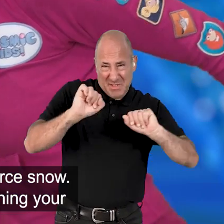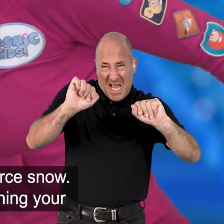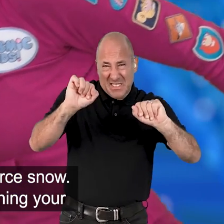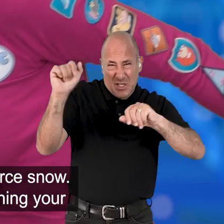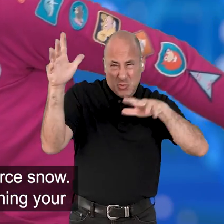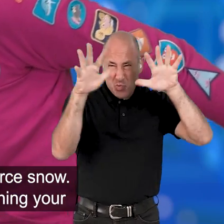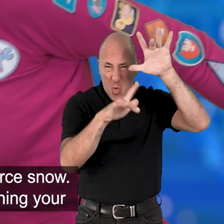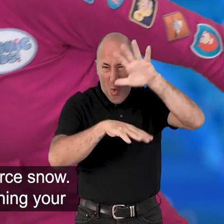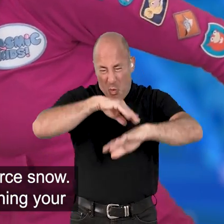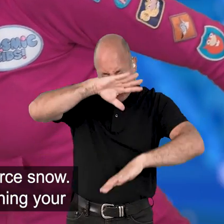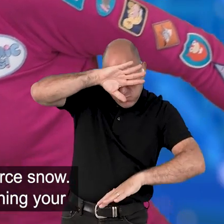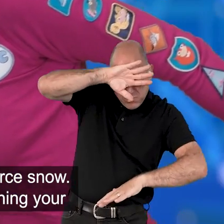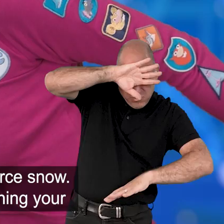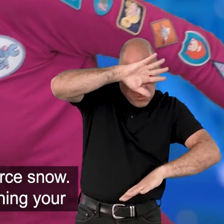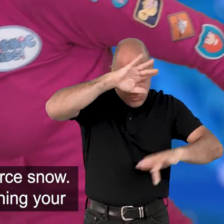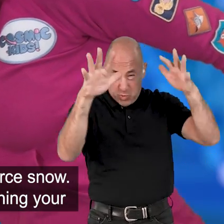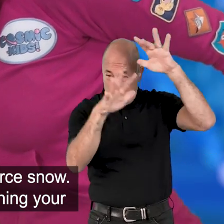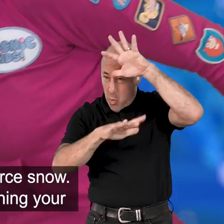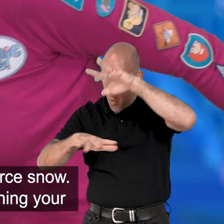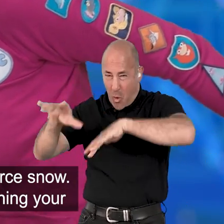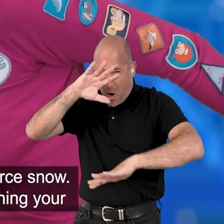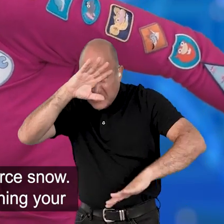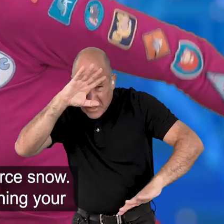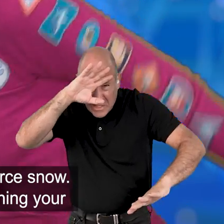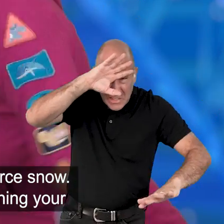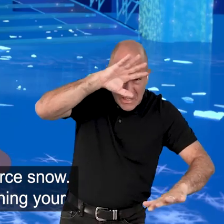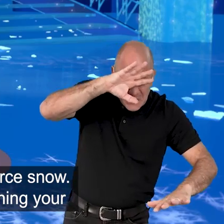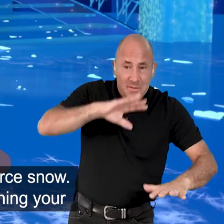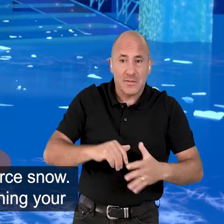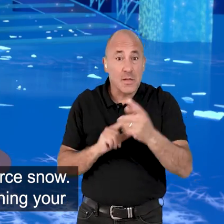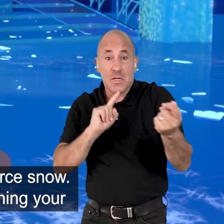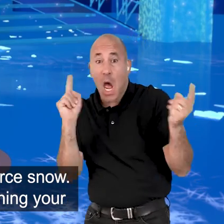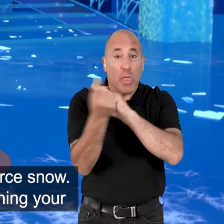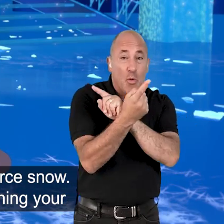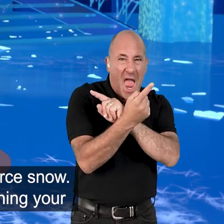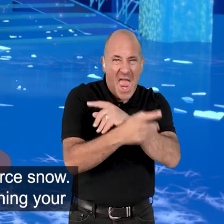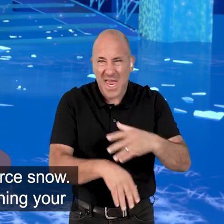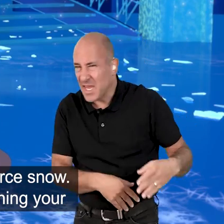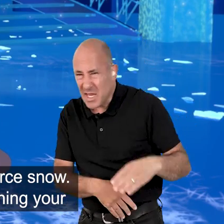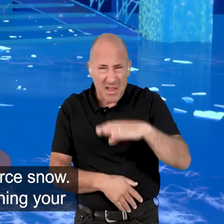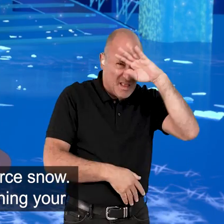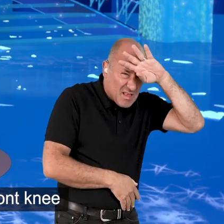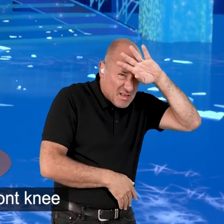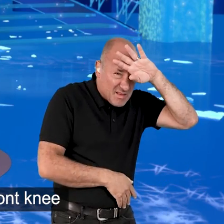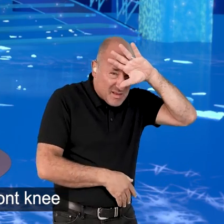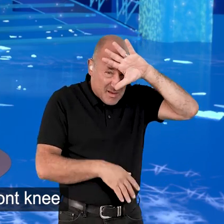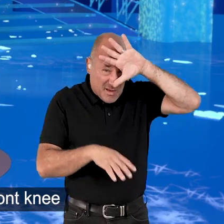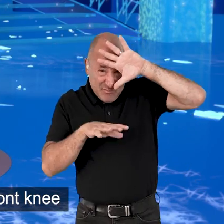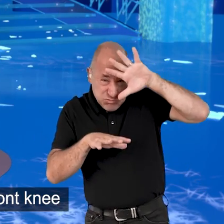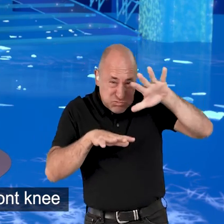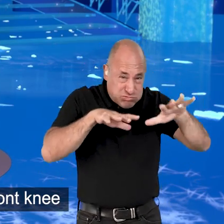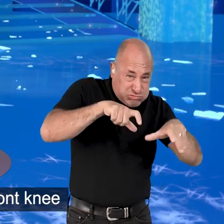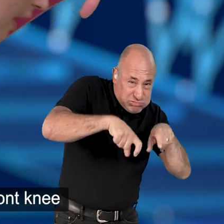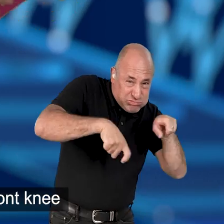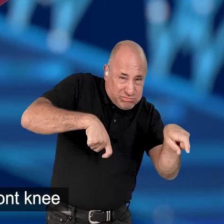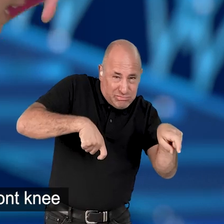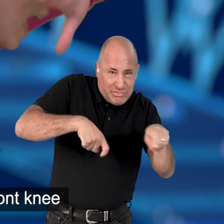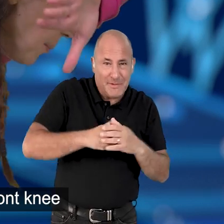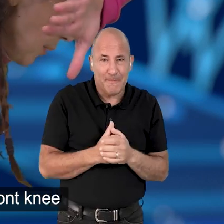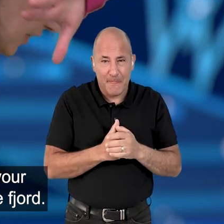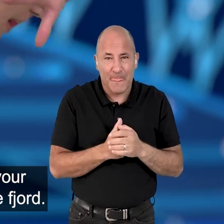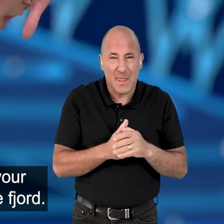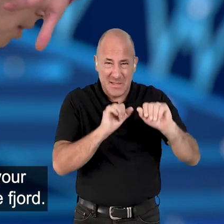herself with her arm against the fierce, fierce snow. Turning herself the other way, turning your legs the other way, bend your front